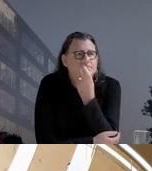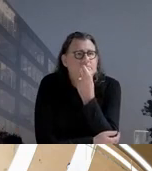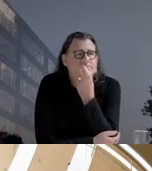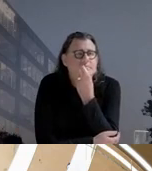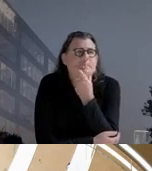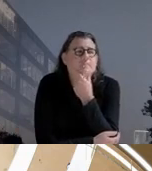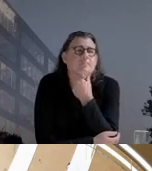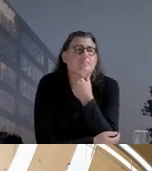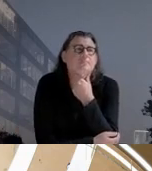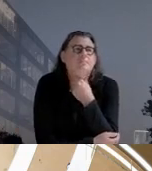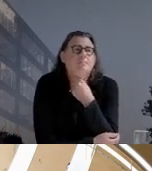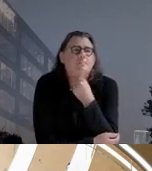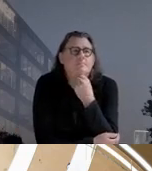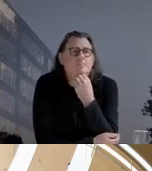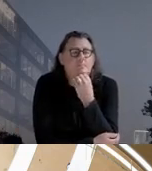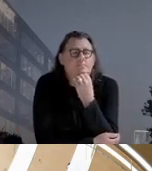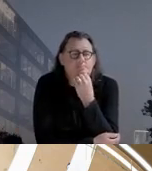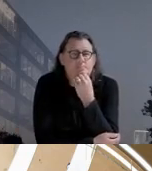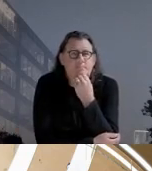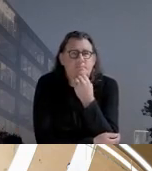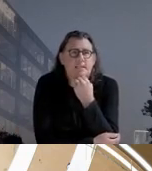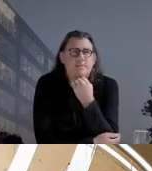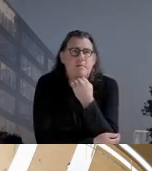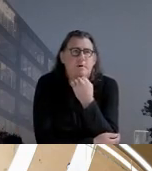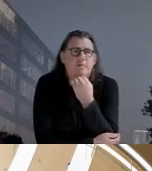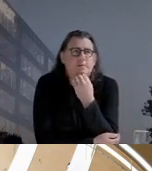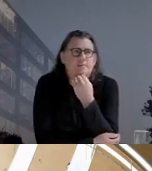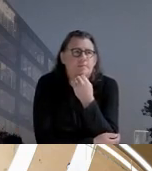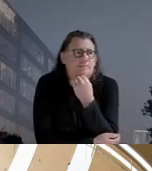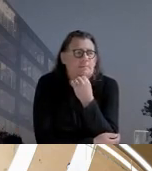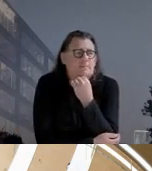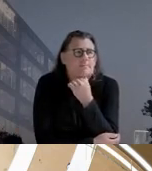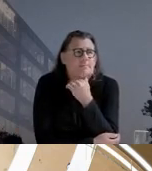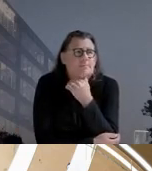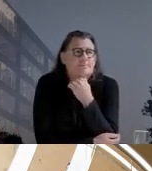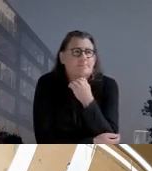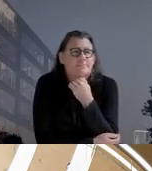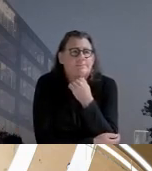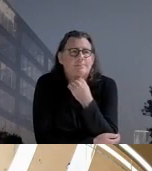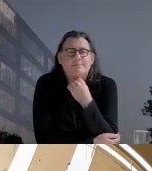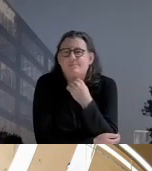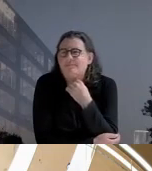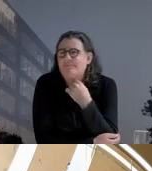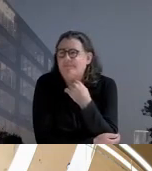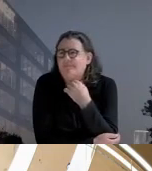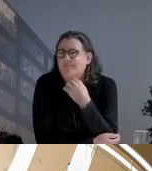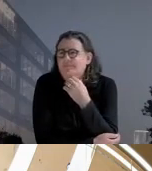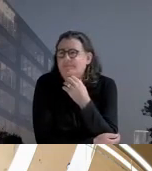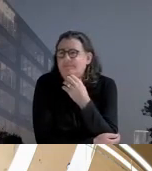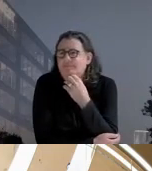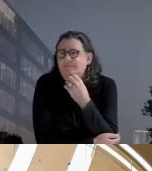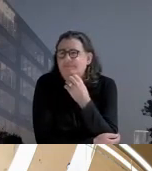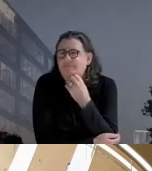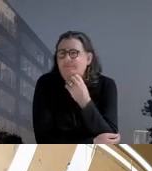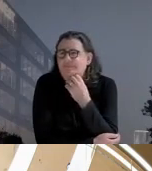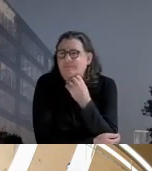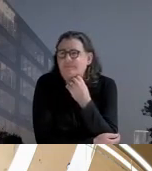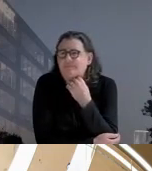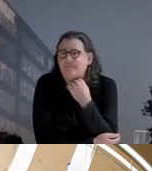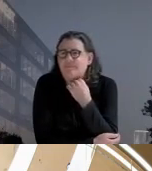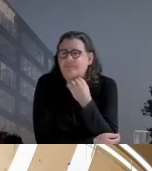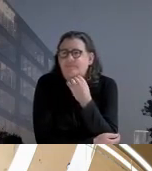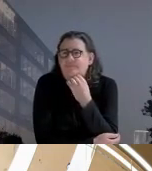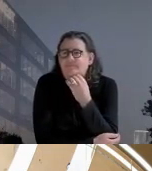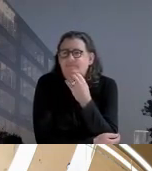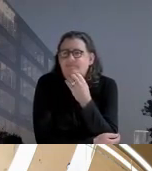a truly contemporary design approach? That's my waffle. Sorry. No, it's a good topic. I've just pasted it